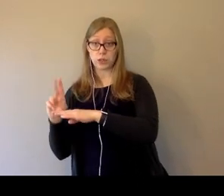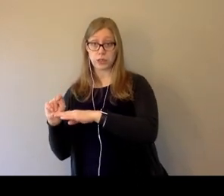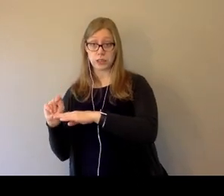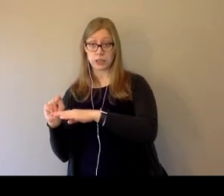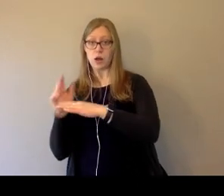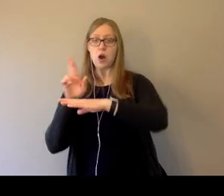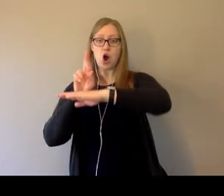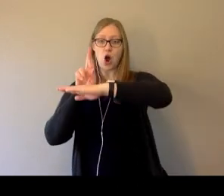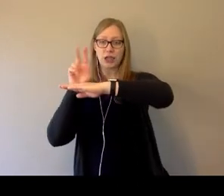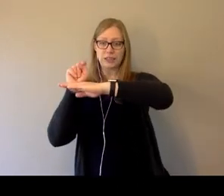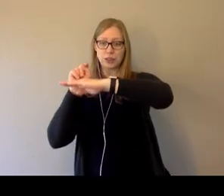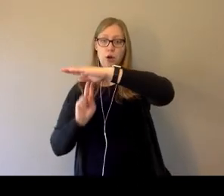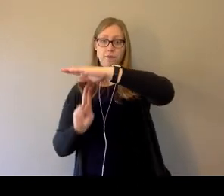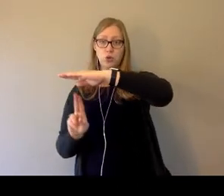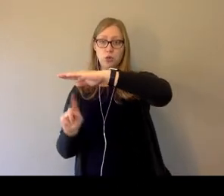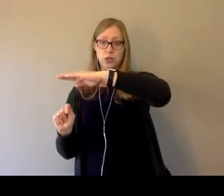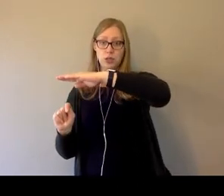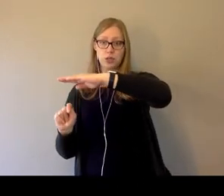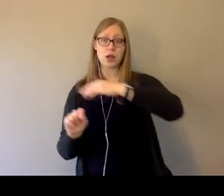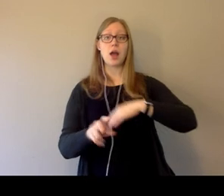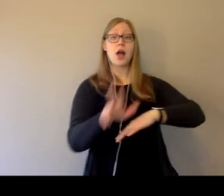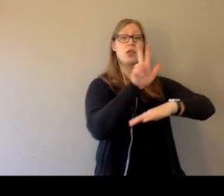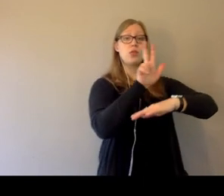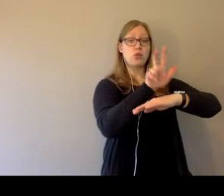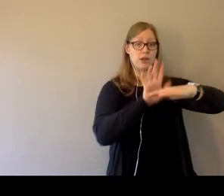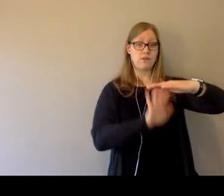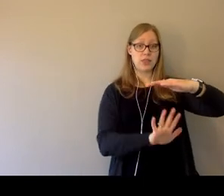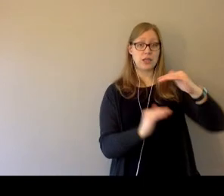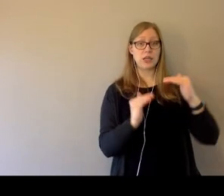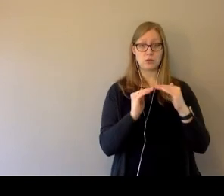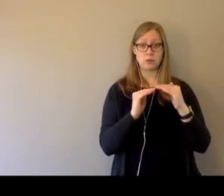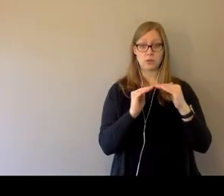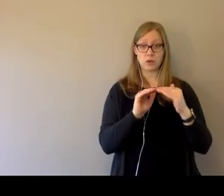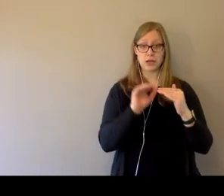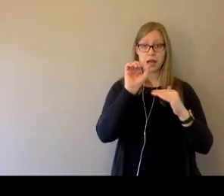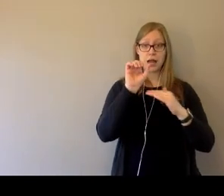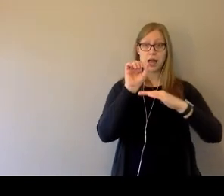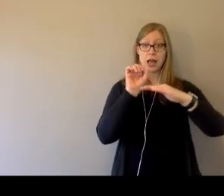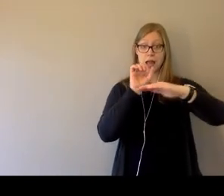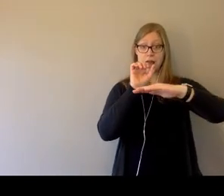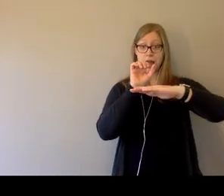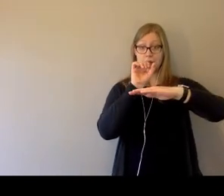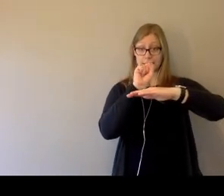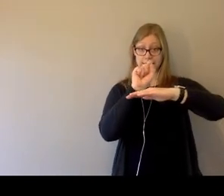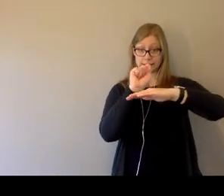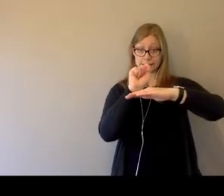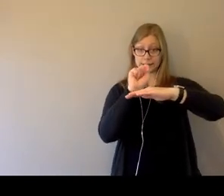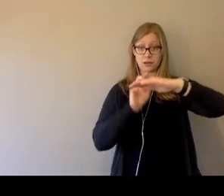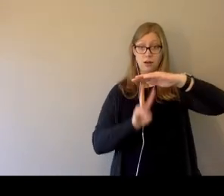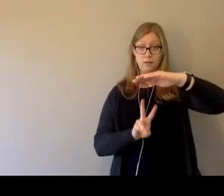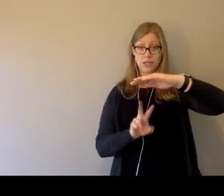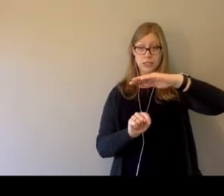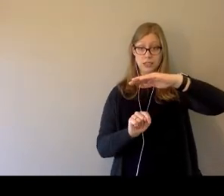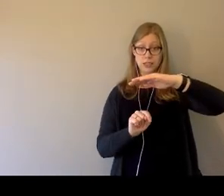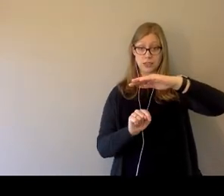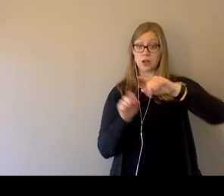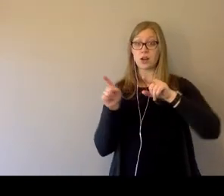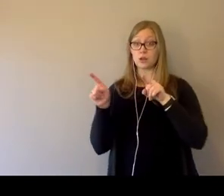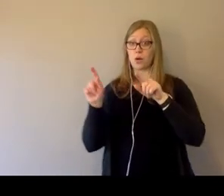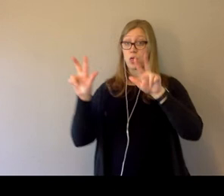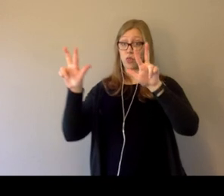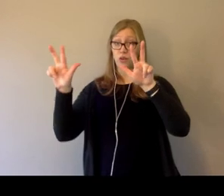equals ST over VT. So we have those two proportions. And what's the